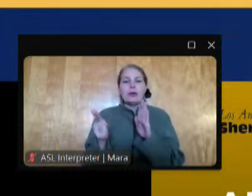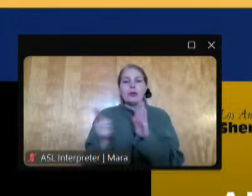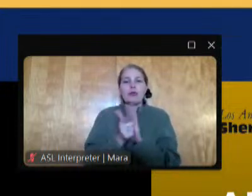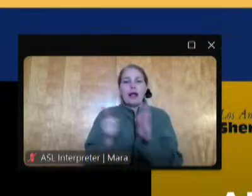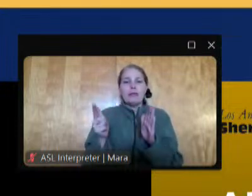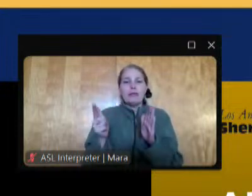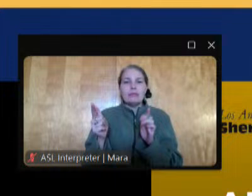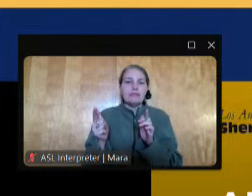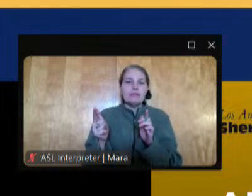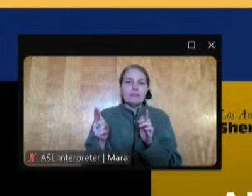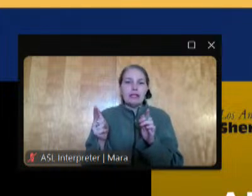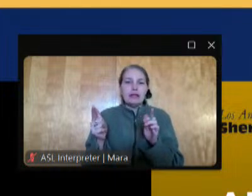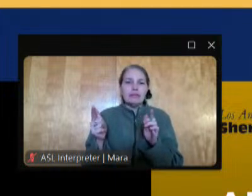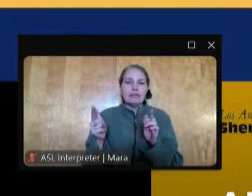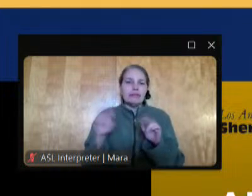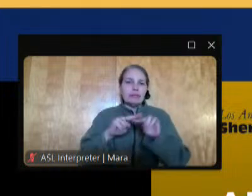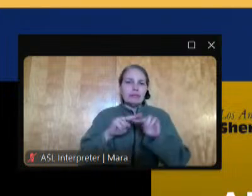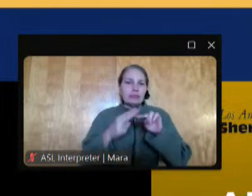news outlets have